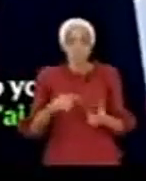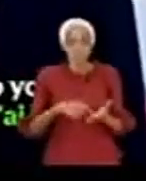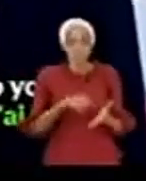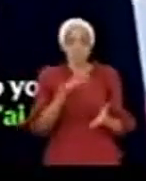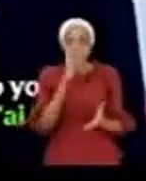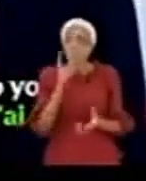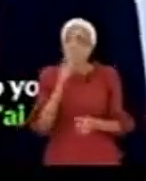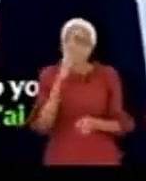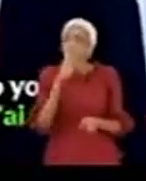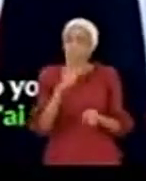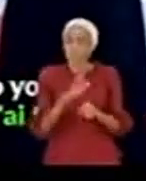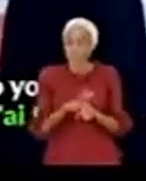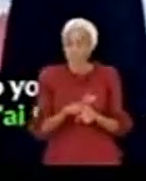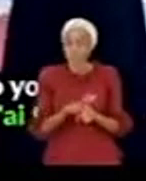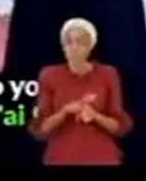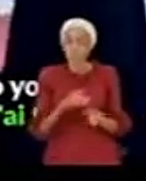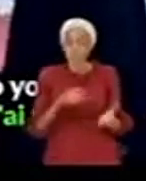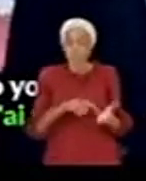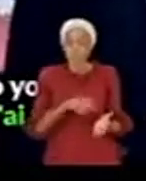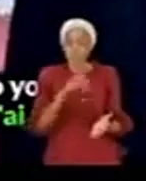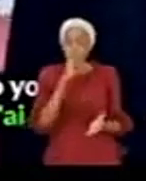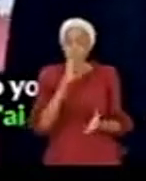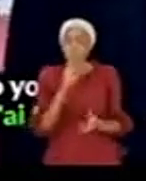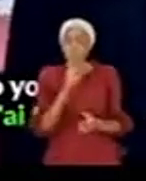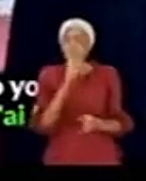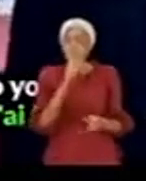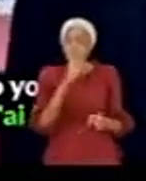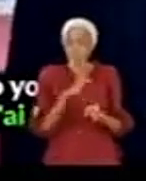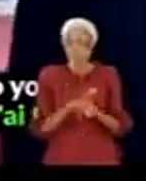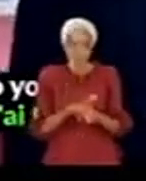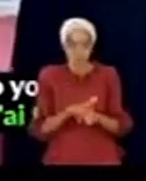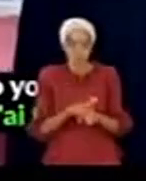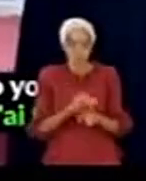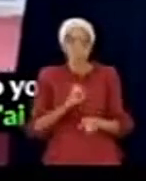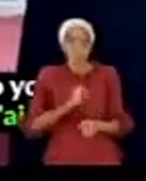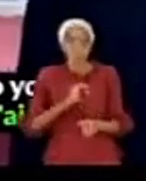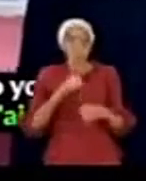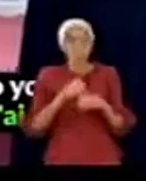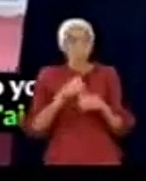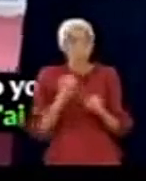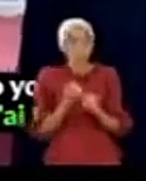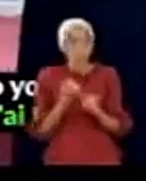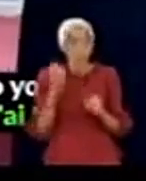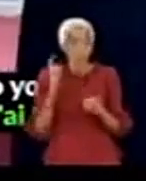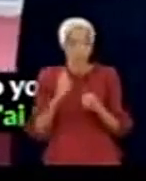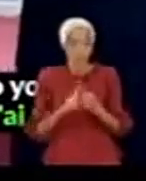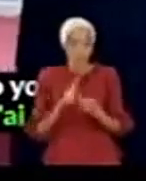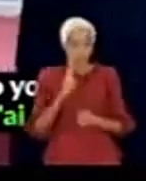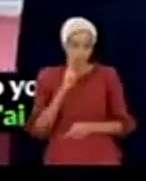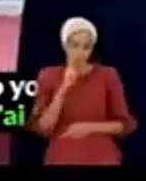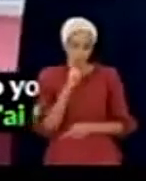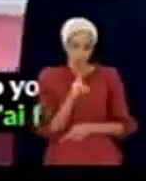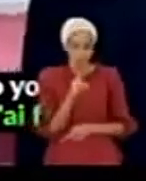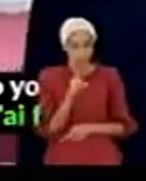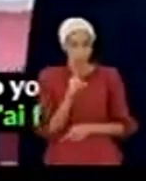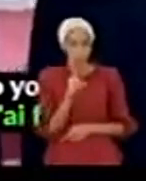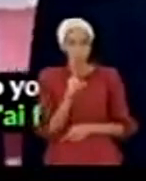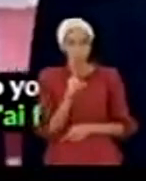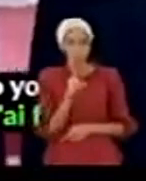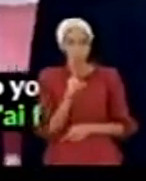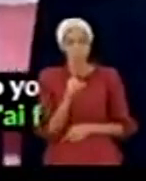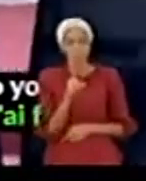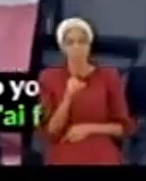This is the promise. This is the promise I made to you.